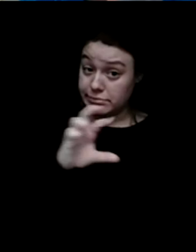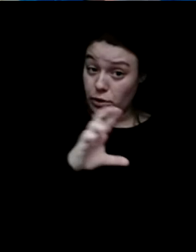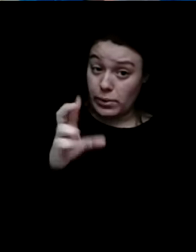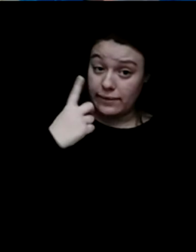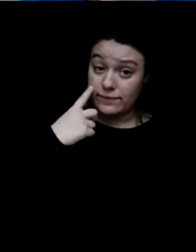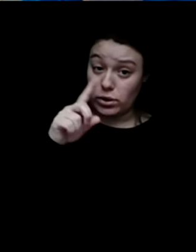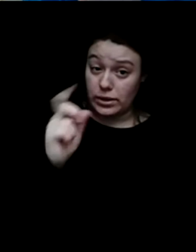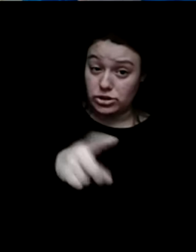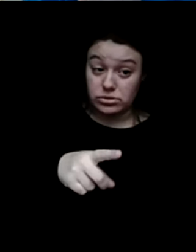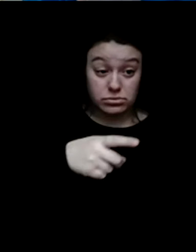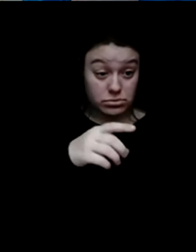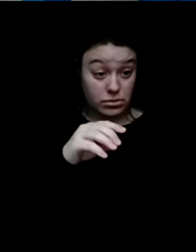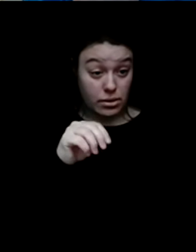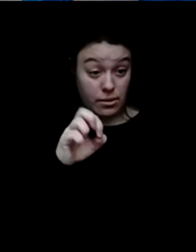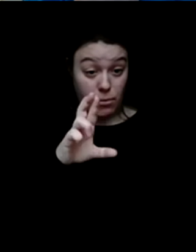All right, Marty, you should be good.